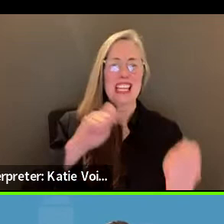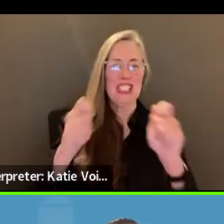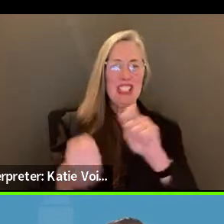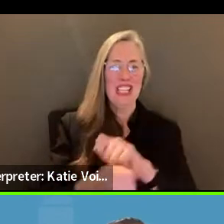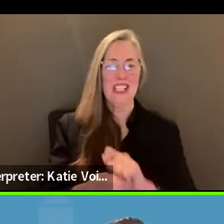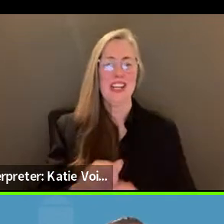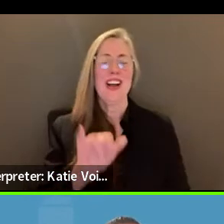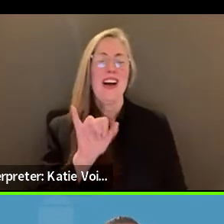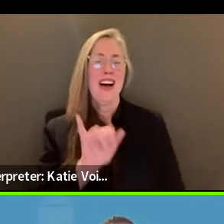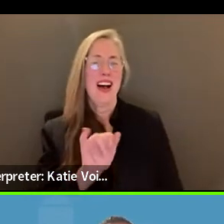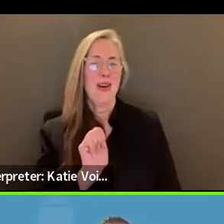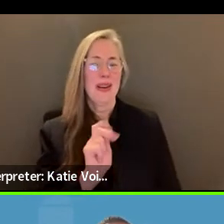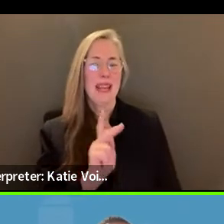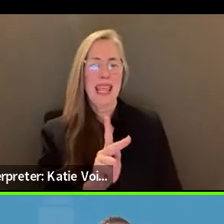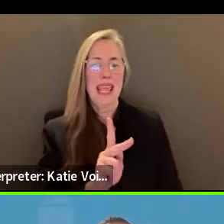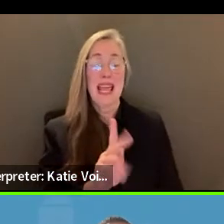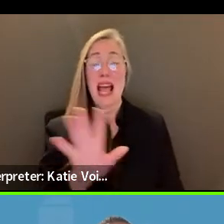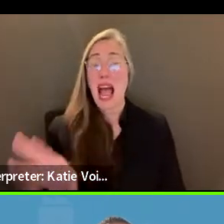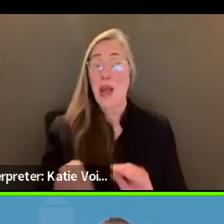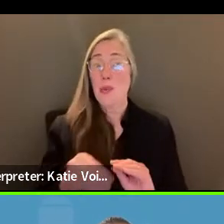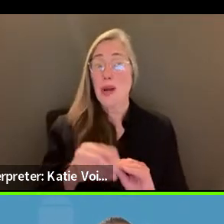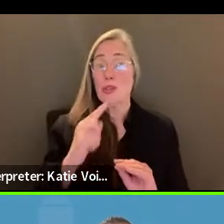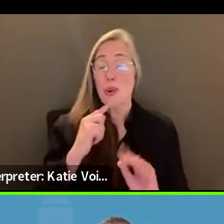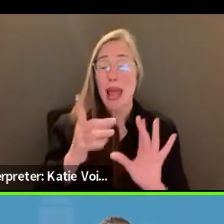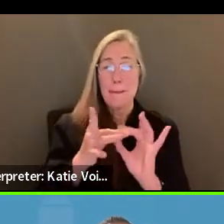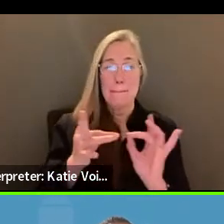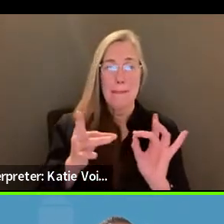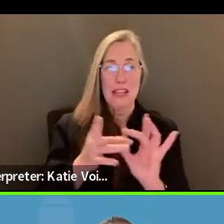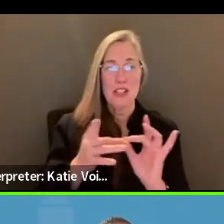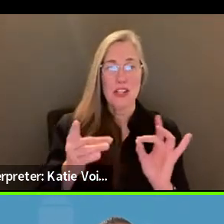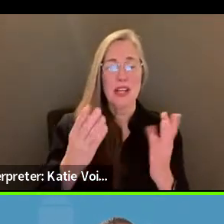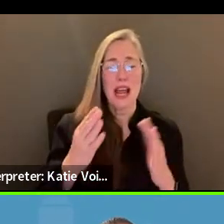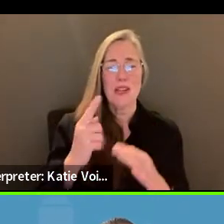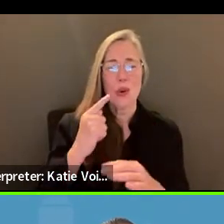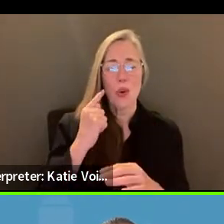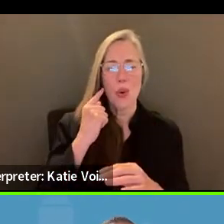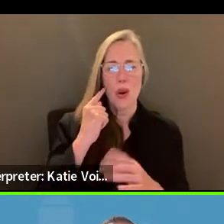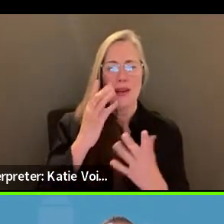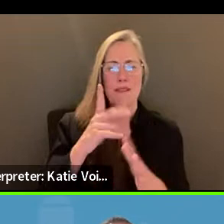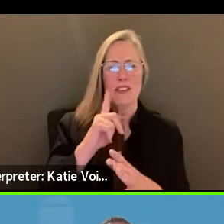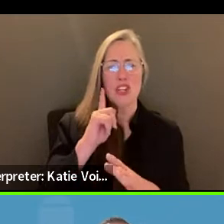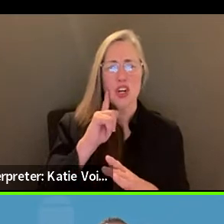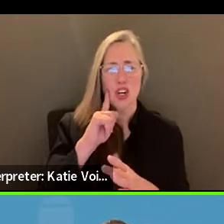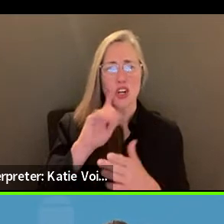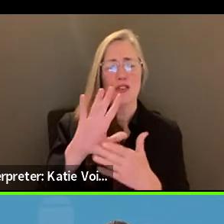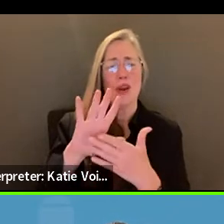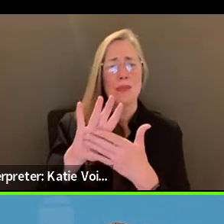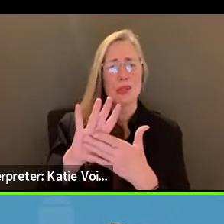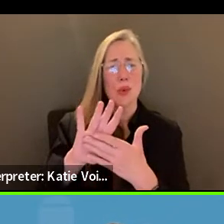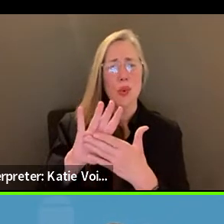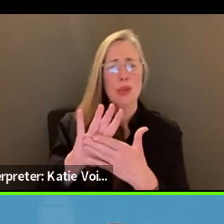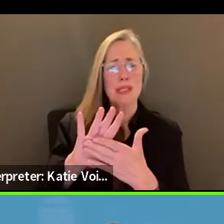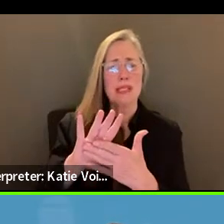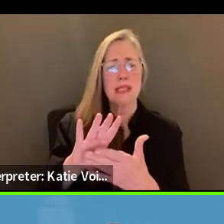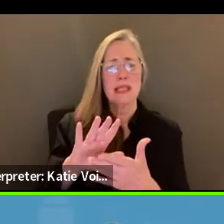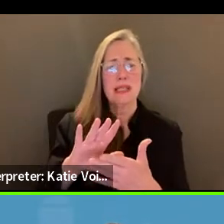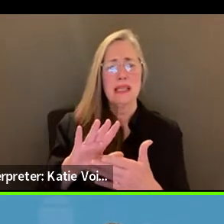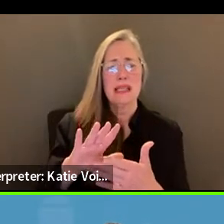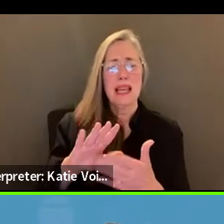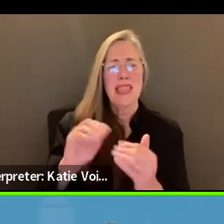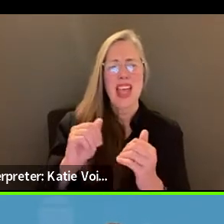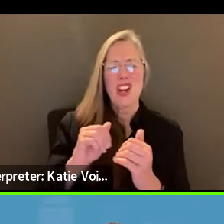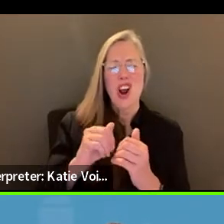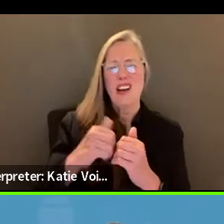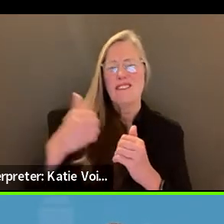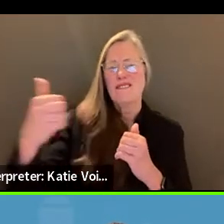that I did want to mention, I know that we've heard from schools that are kind of on the edges of our